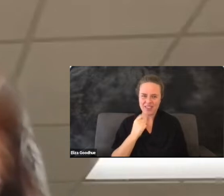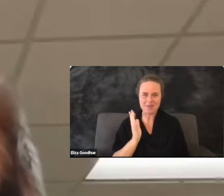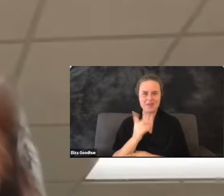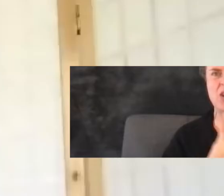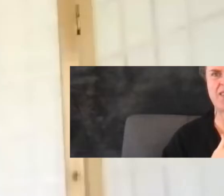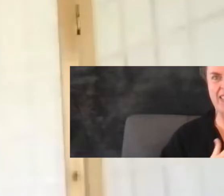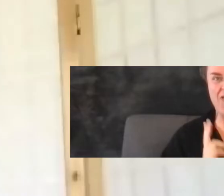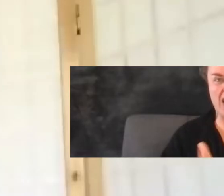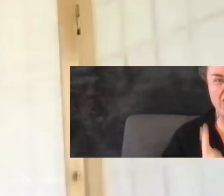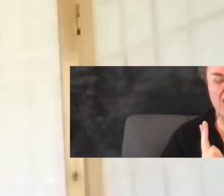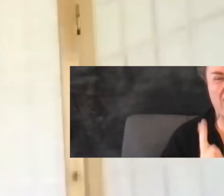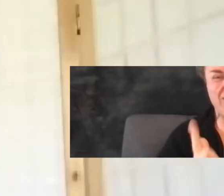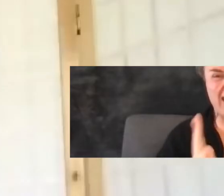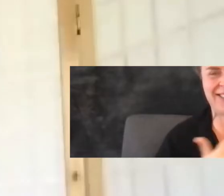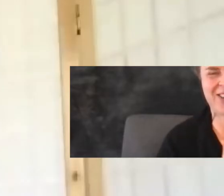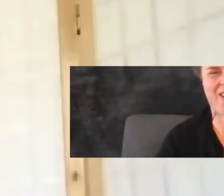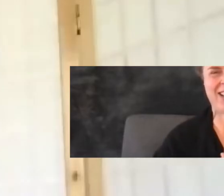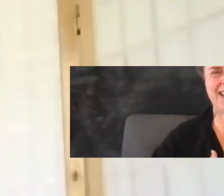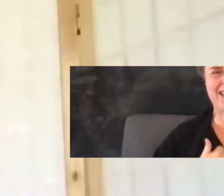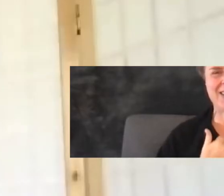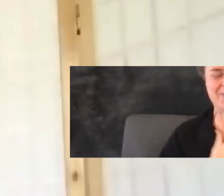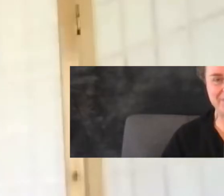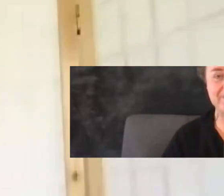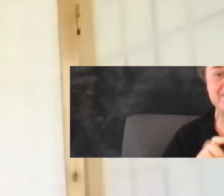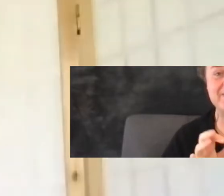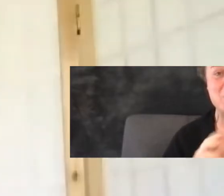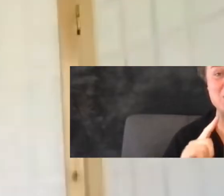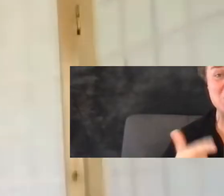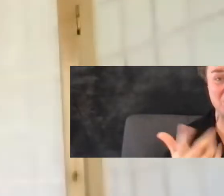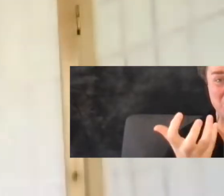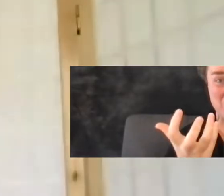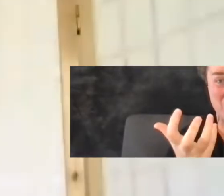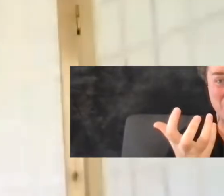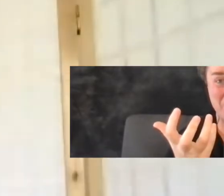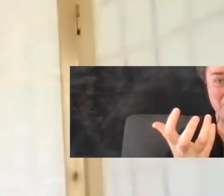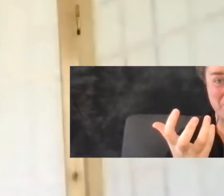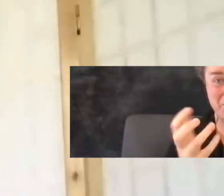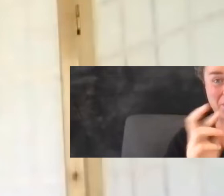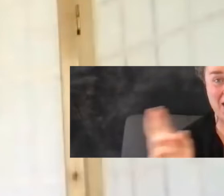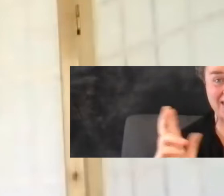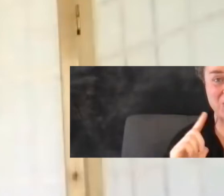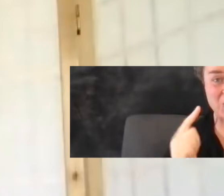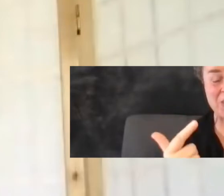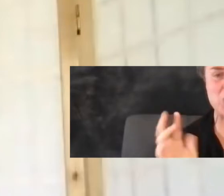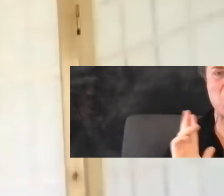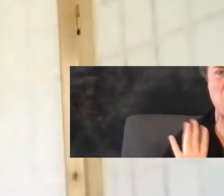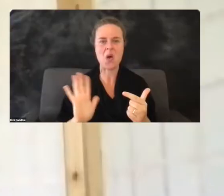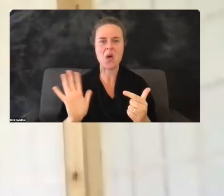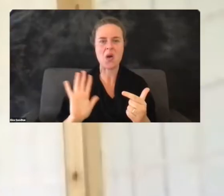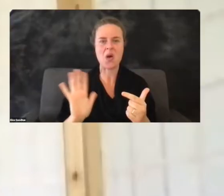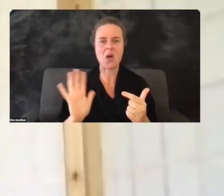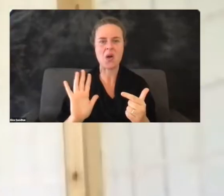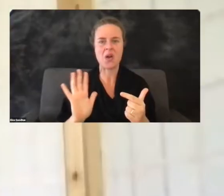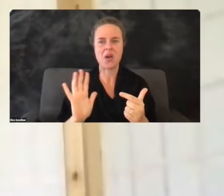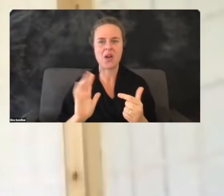feeling of rushing. Fine. I also love the motorcycle or chainsaw or whatever Rumble gave